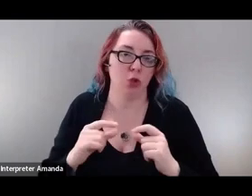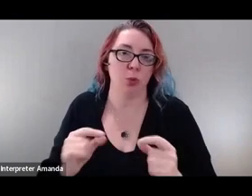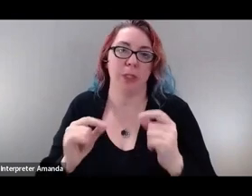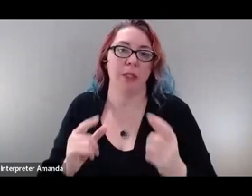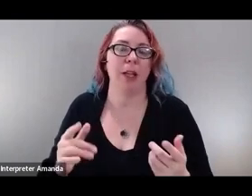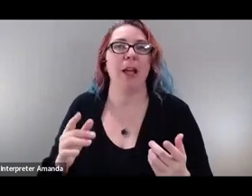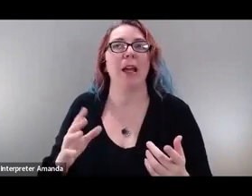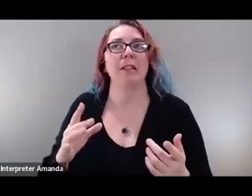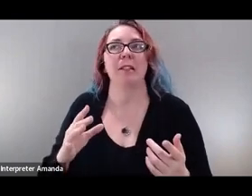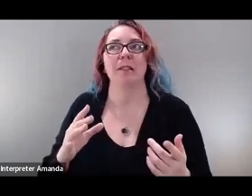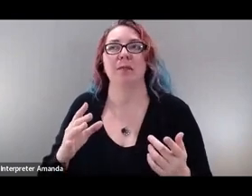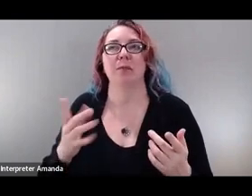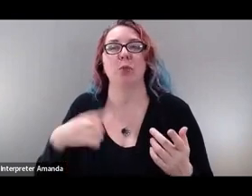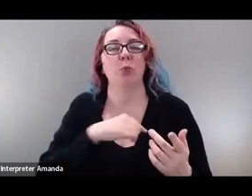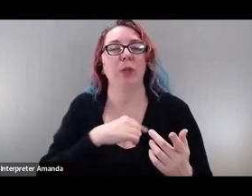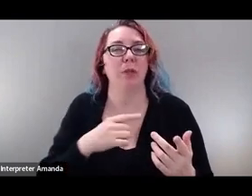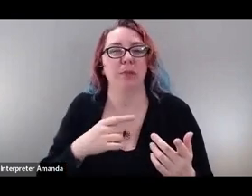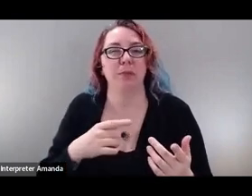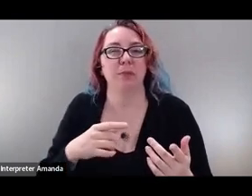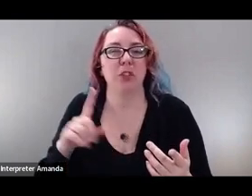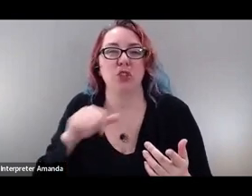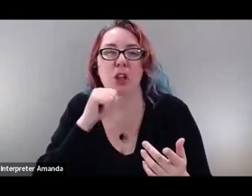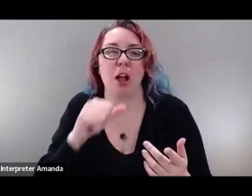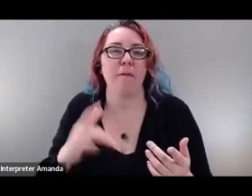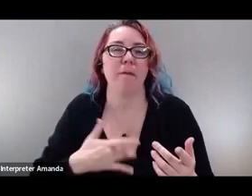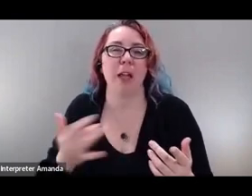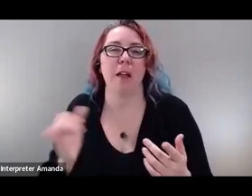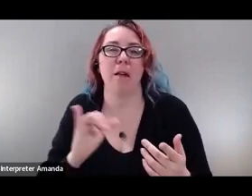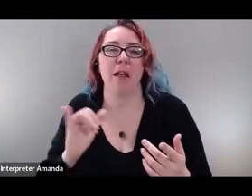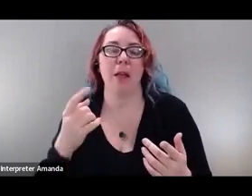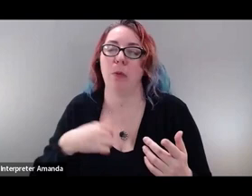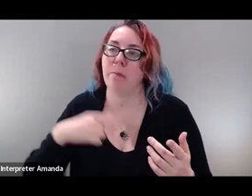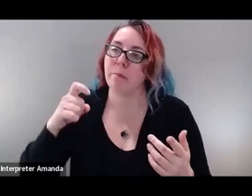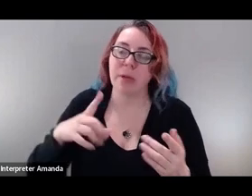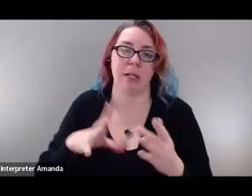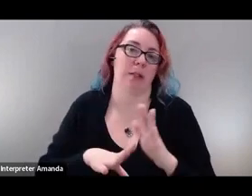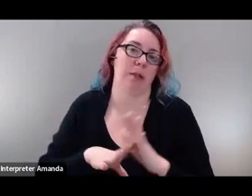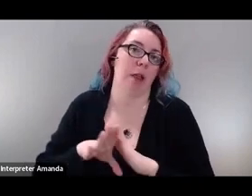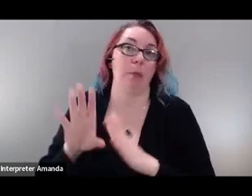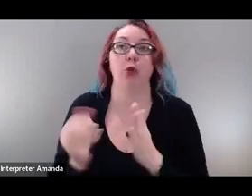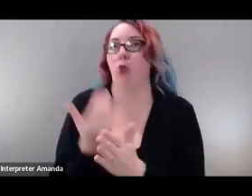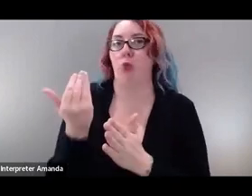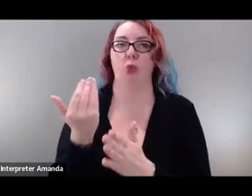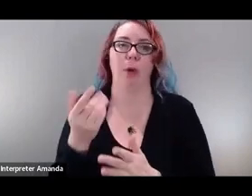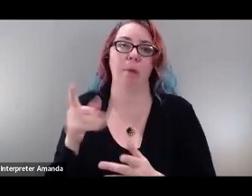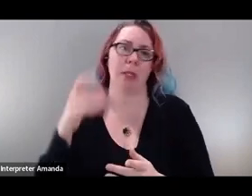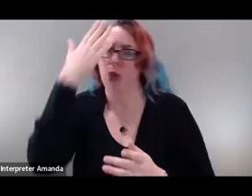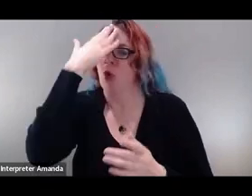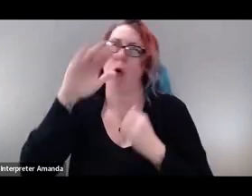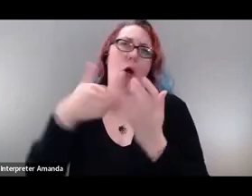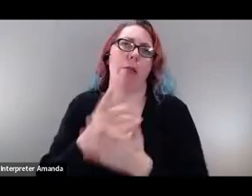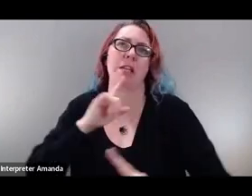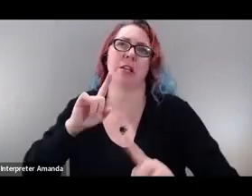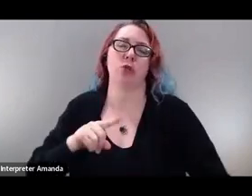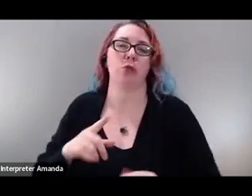like we need to have all the answers or develop something new. I think that again comes back to